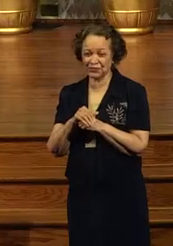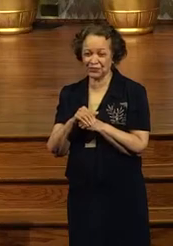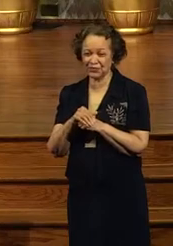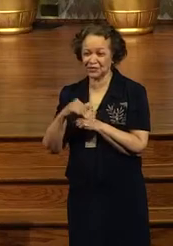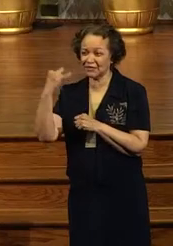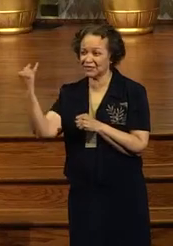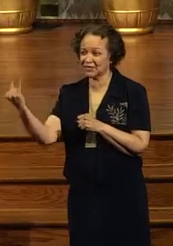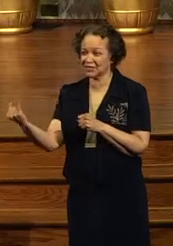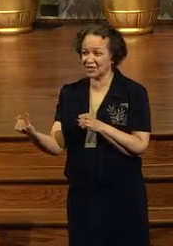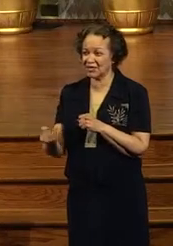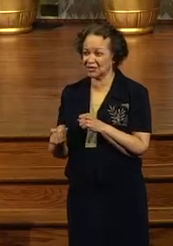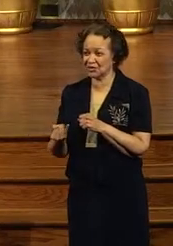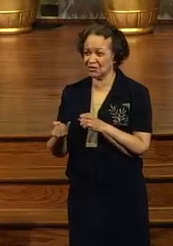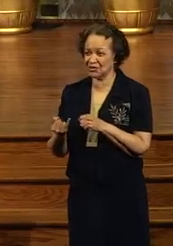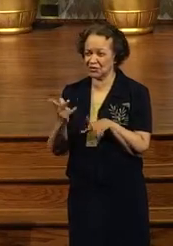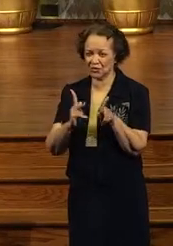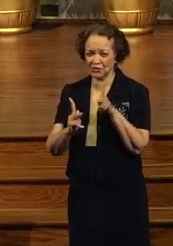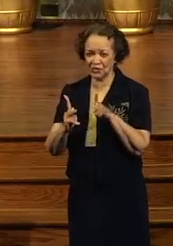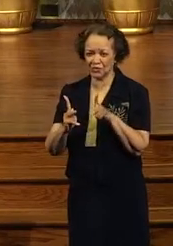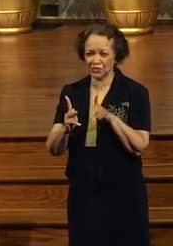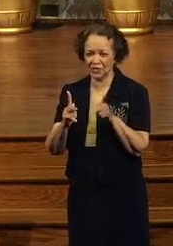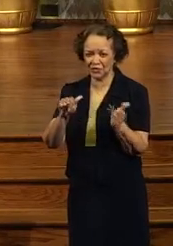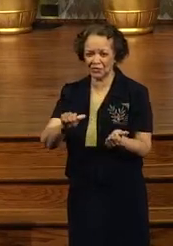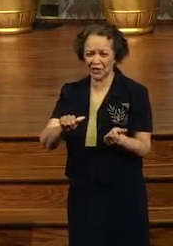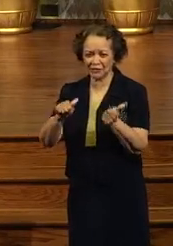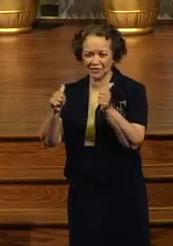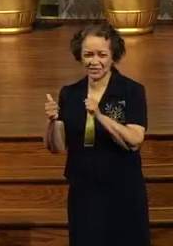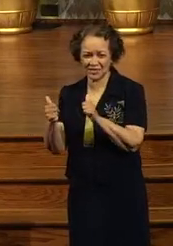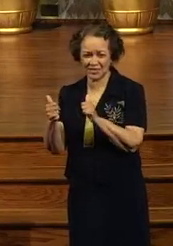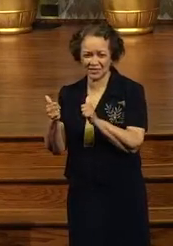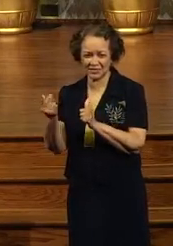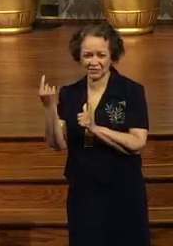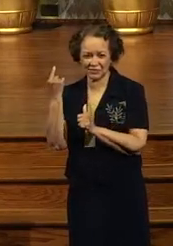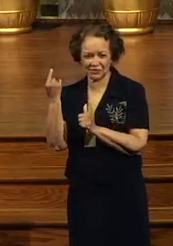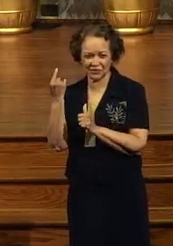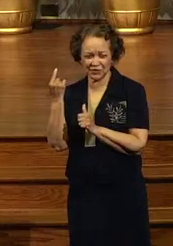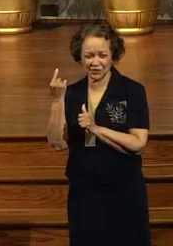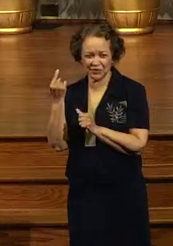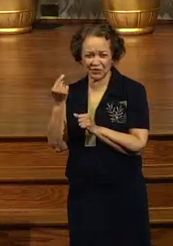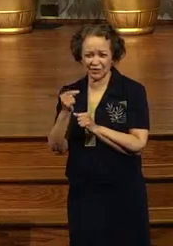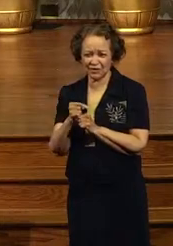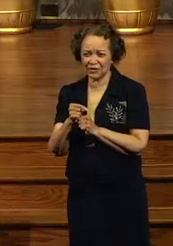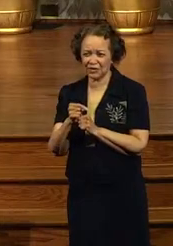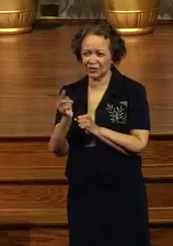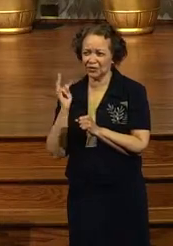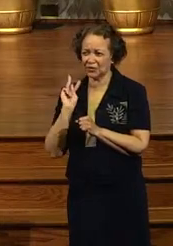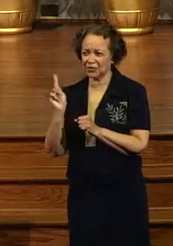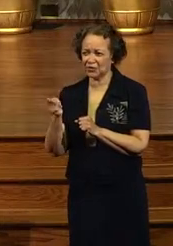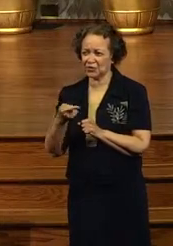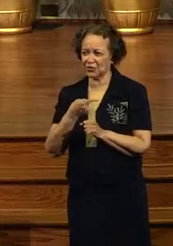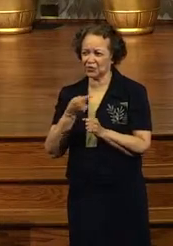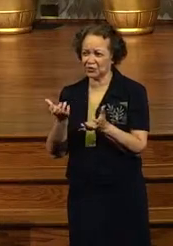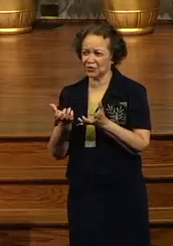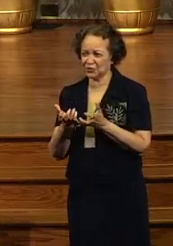invitation to those who were baptized last week. If you were here on today, we want you to be at the door to greet